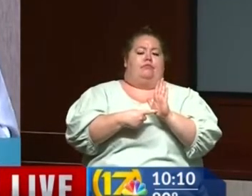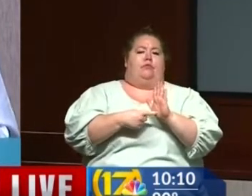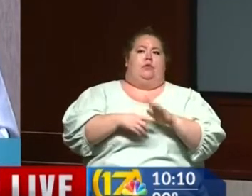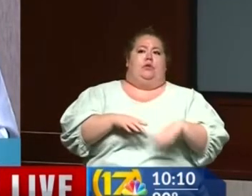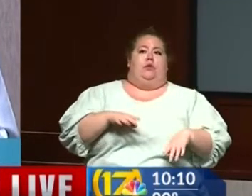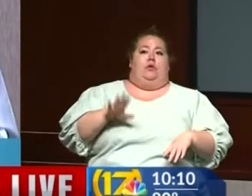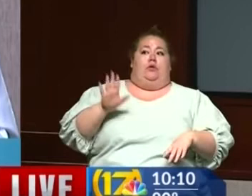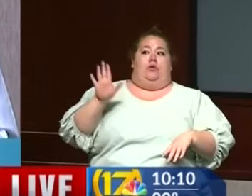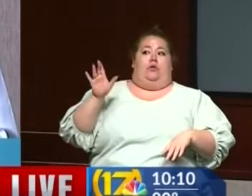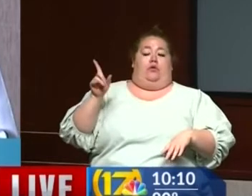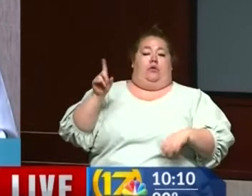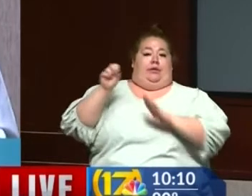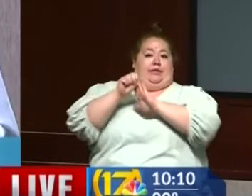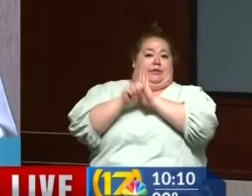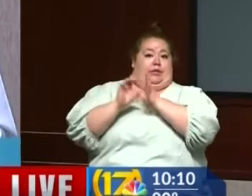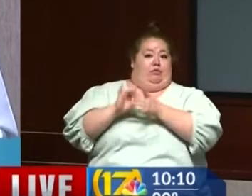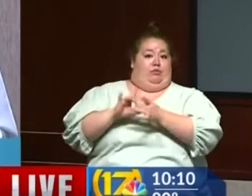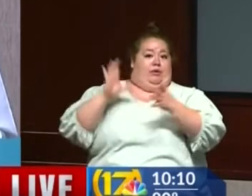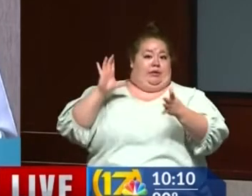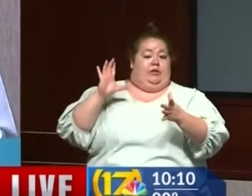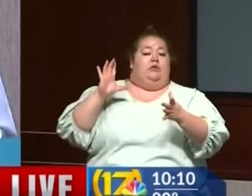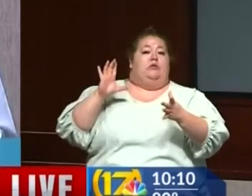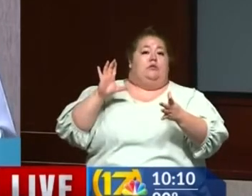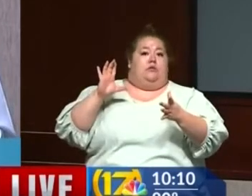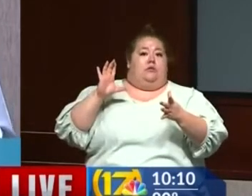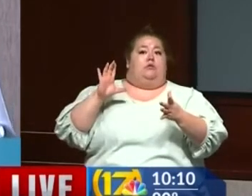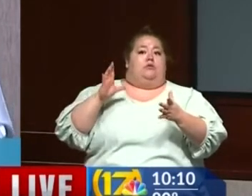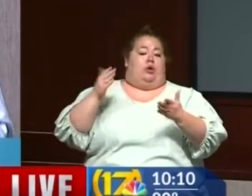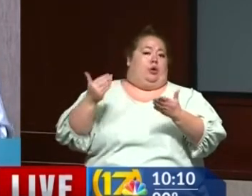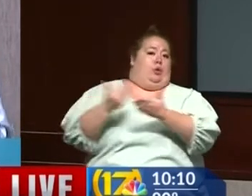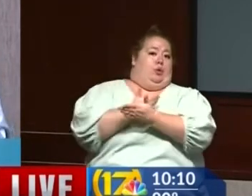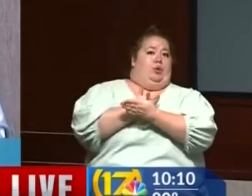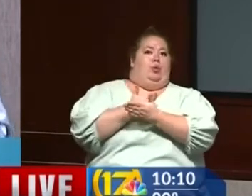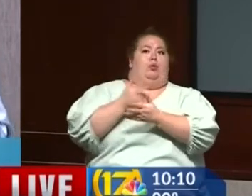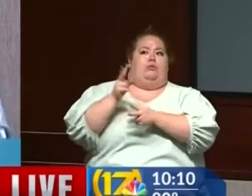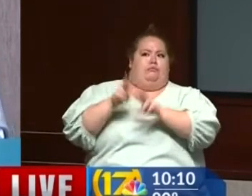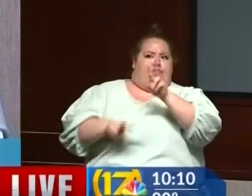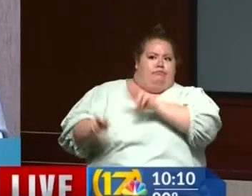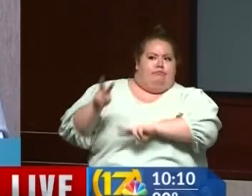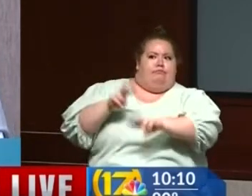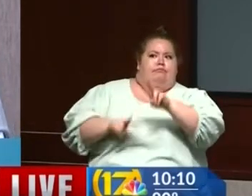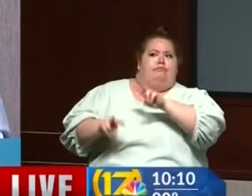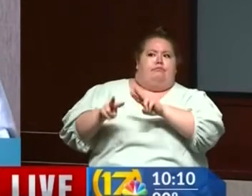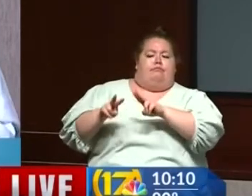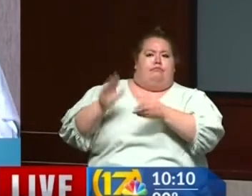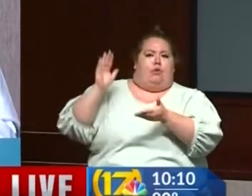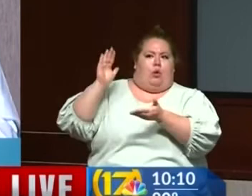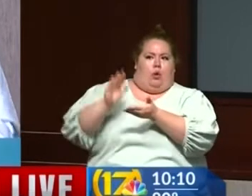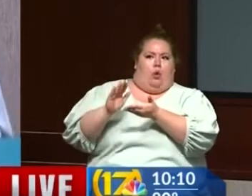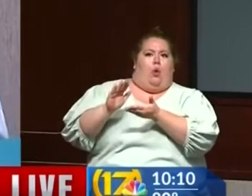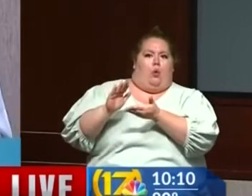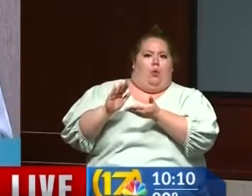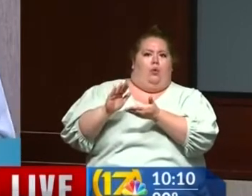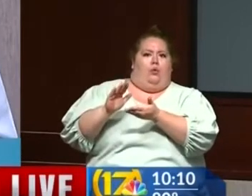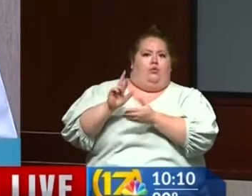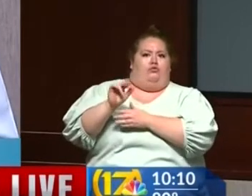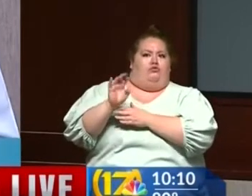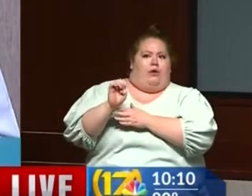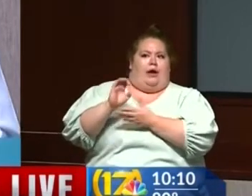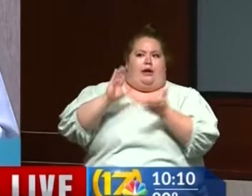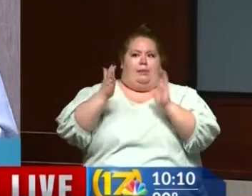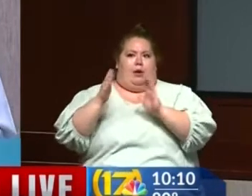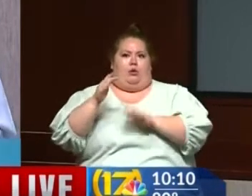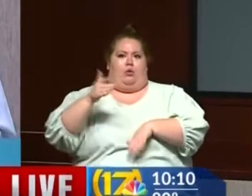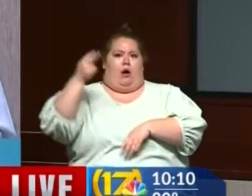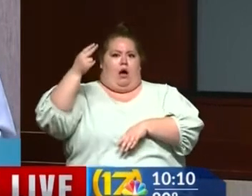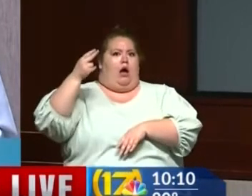once it's released, we will have 6 weeks to make a 10% reduction in that difference in